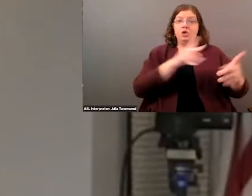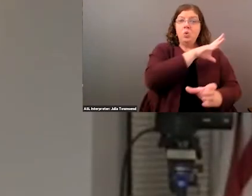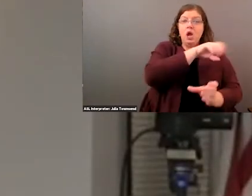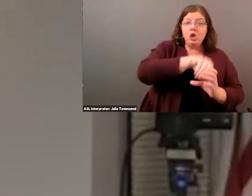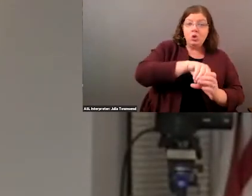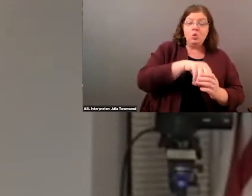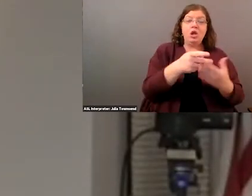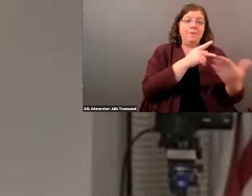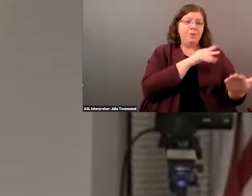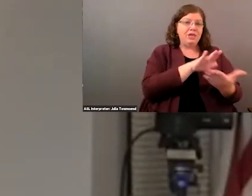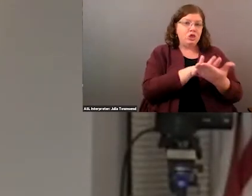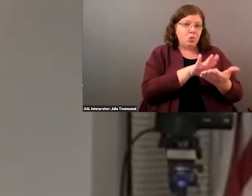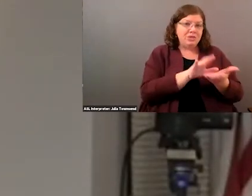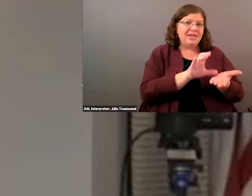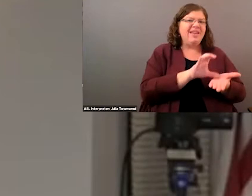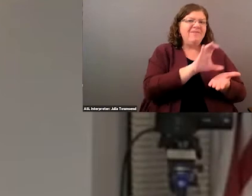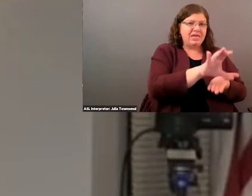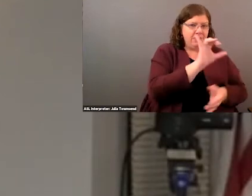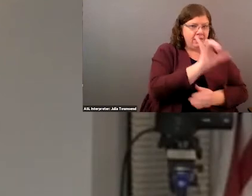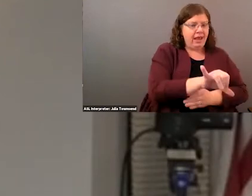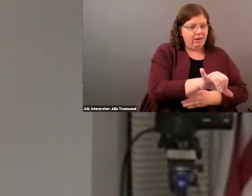budget.